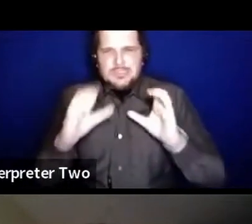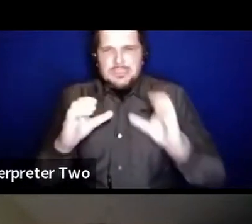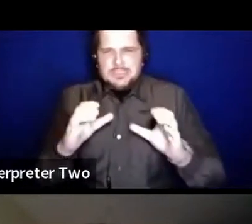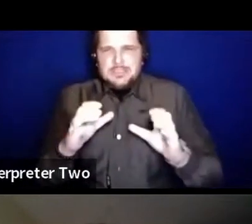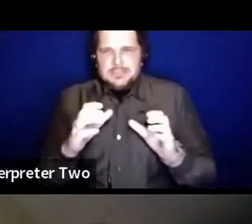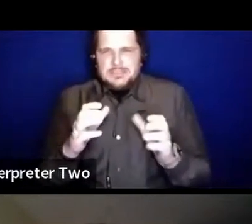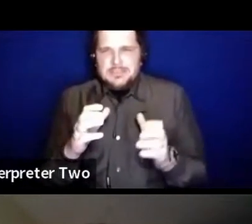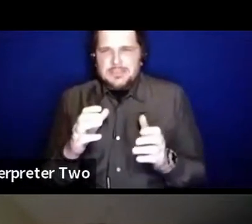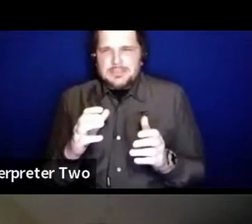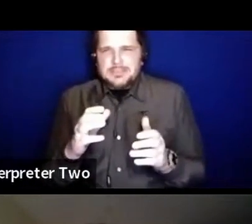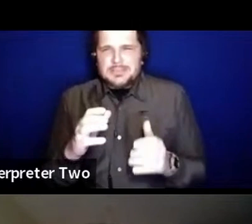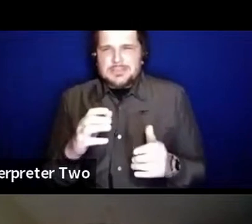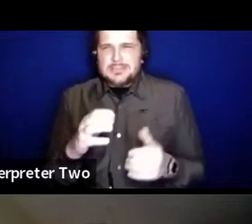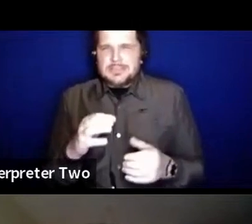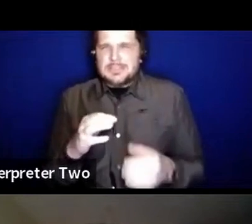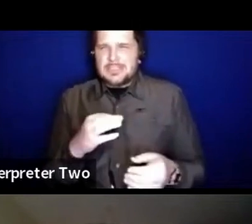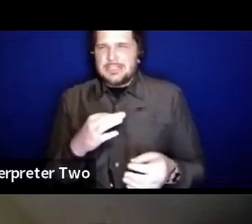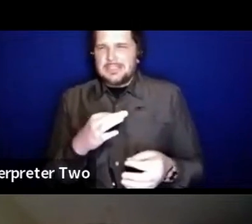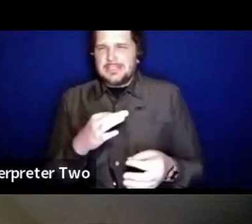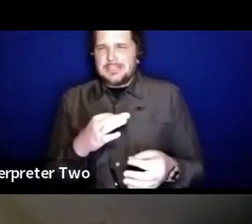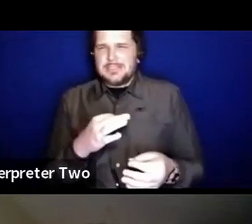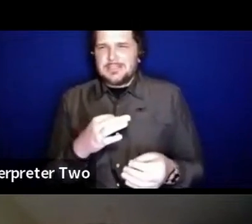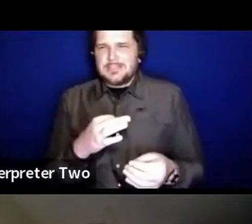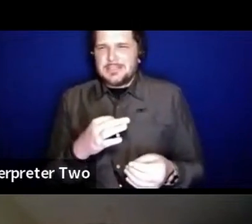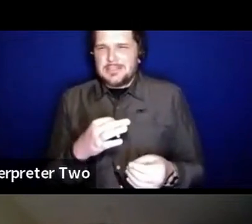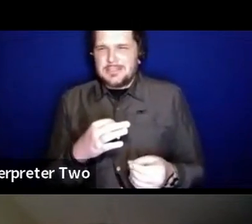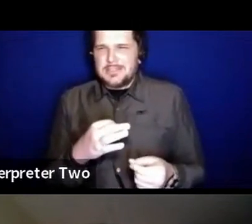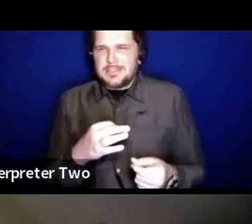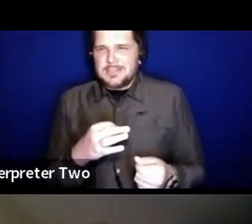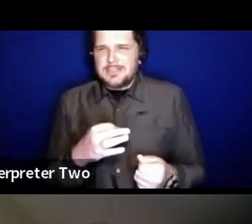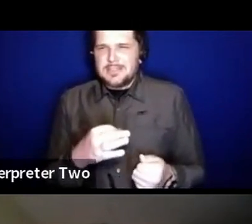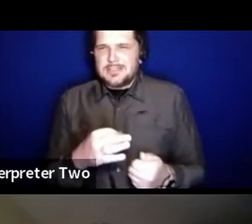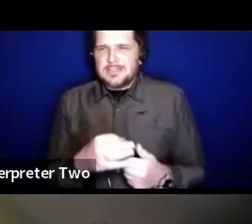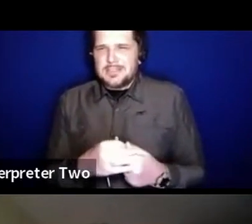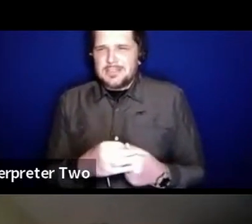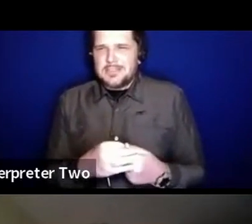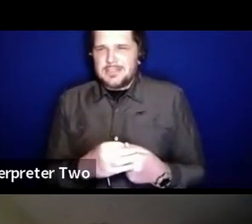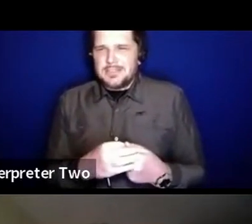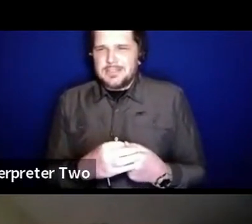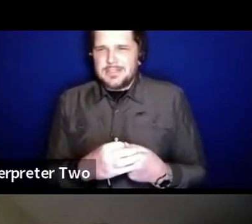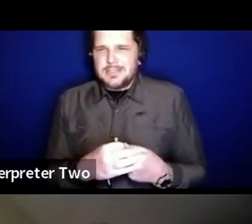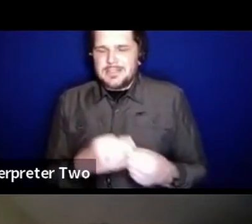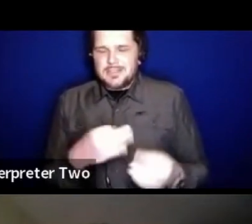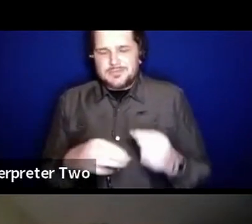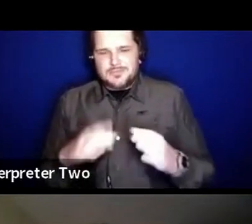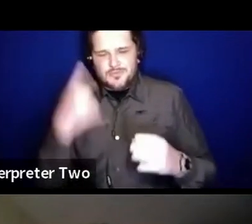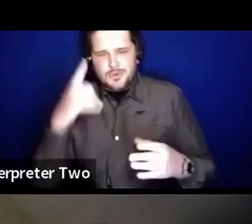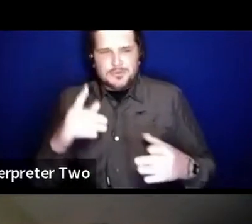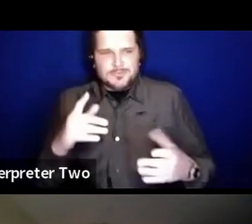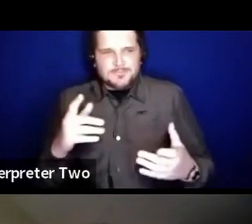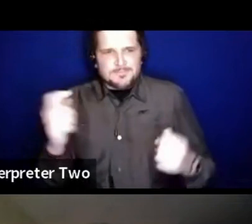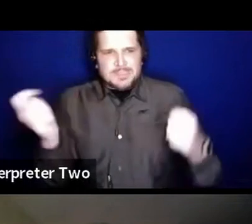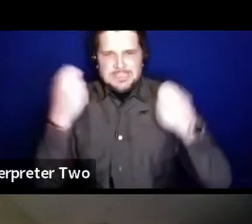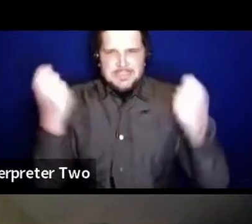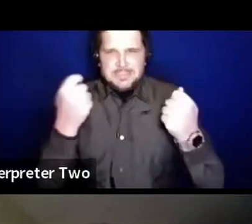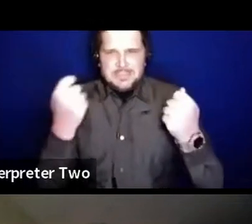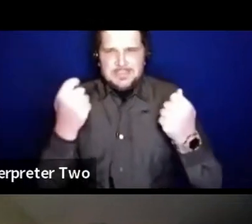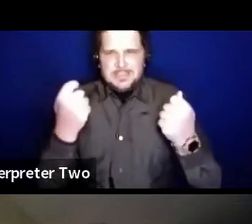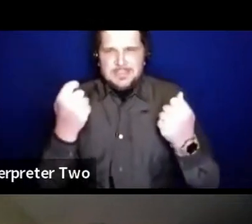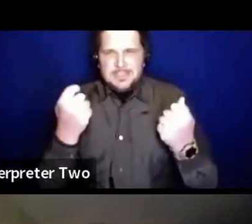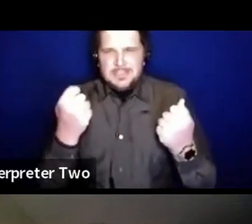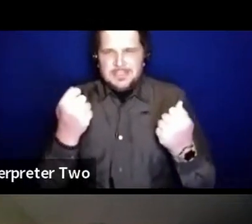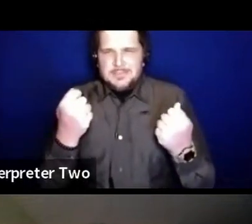a performance of like almost like an opening ceremony. So I appreciate that greatly. And then